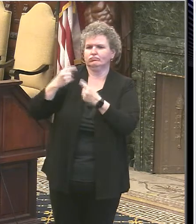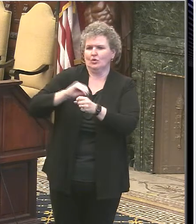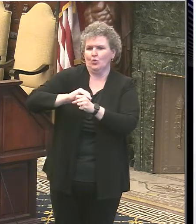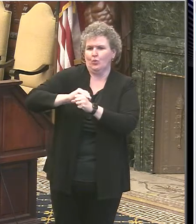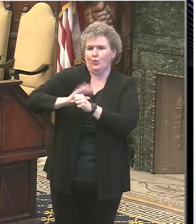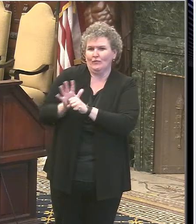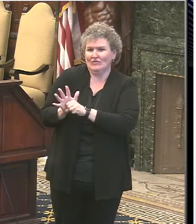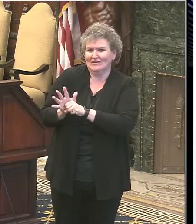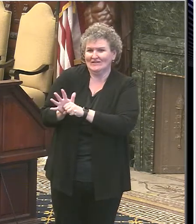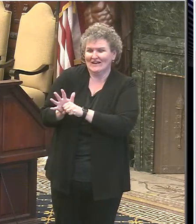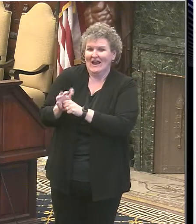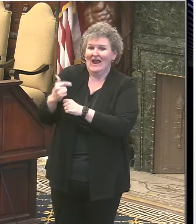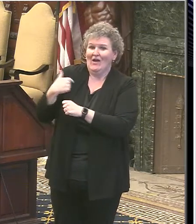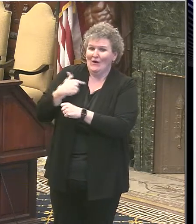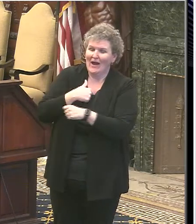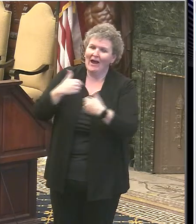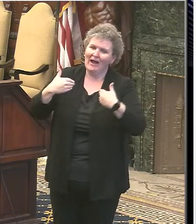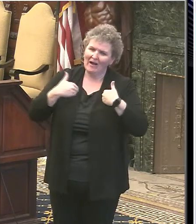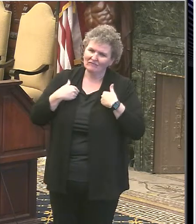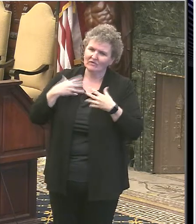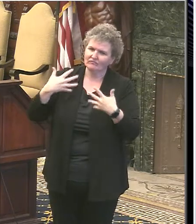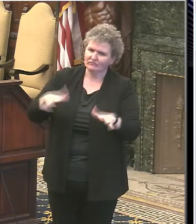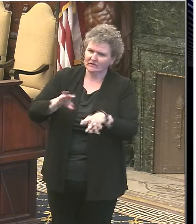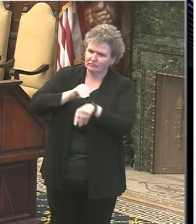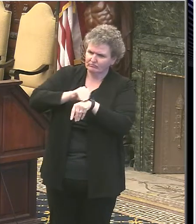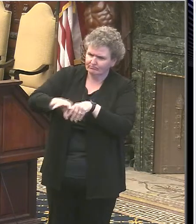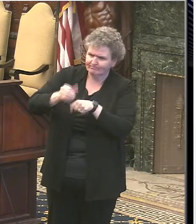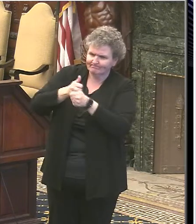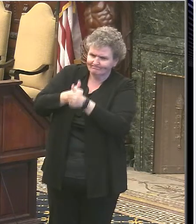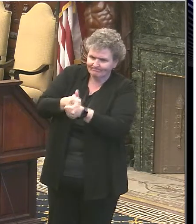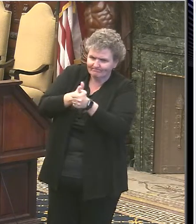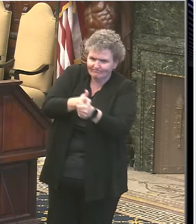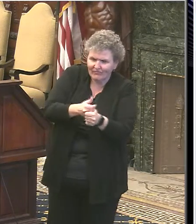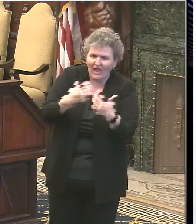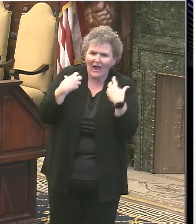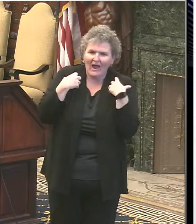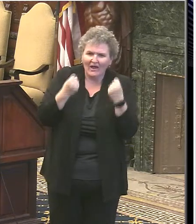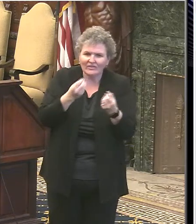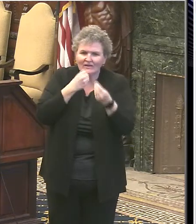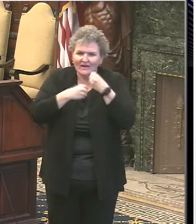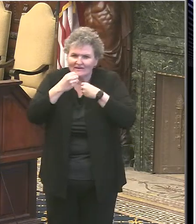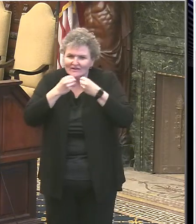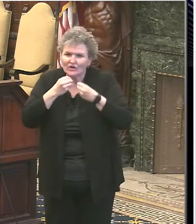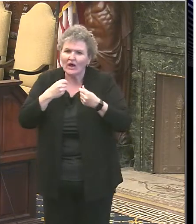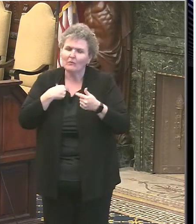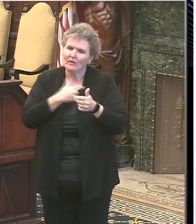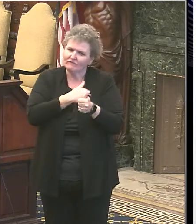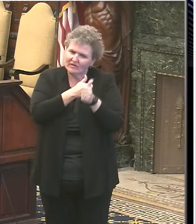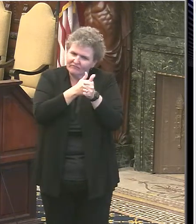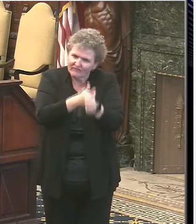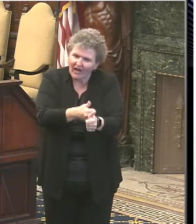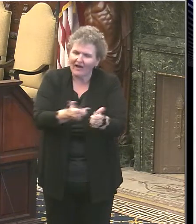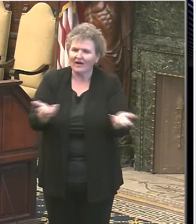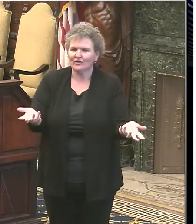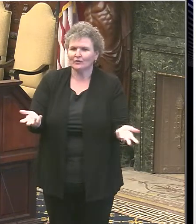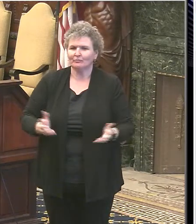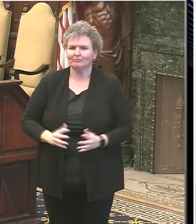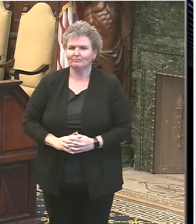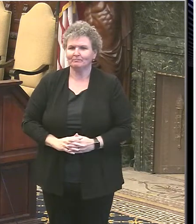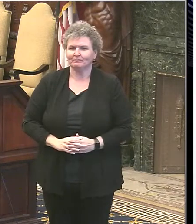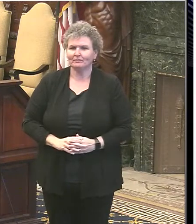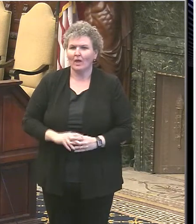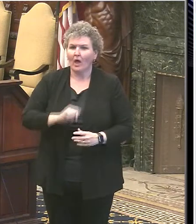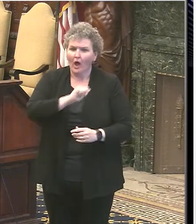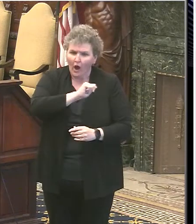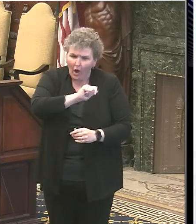I have been following the advice of public health professionals, and that's what I'll continue to do. All due respect to them and